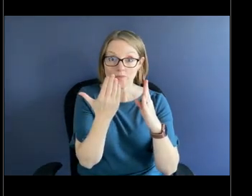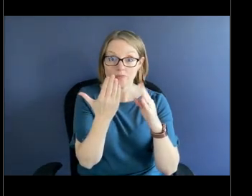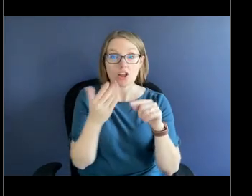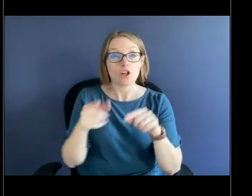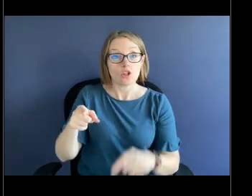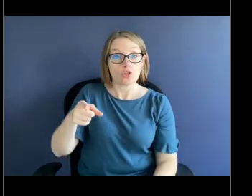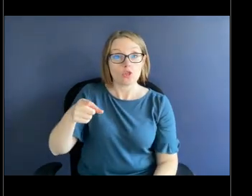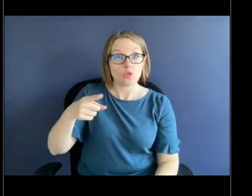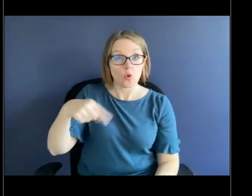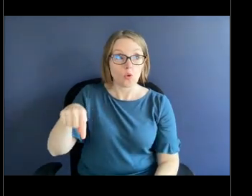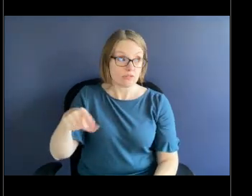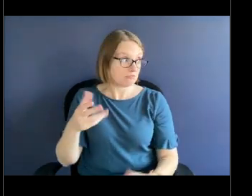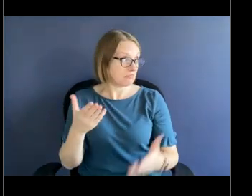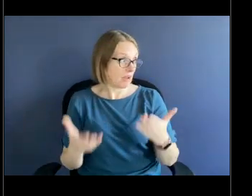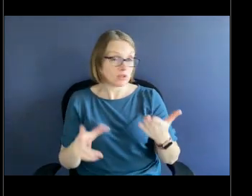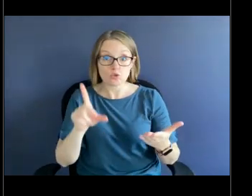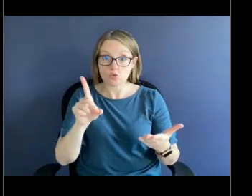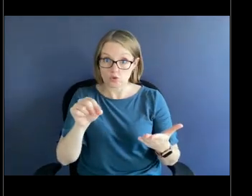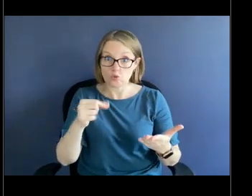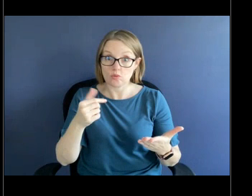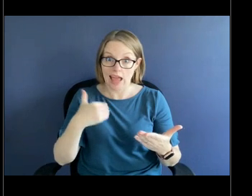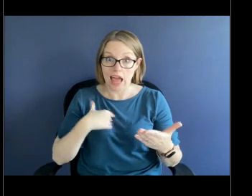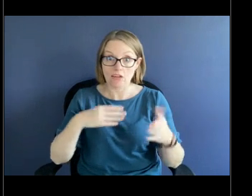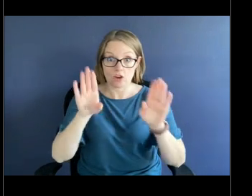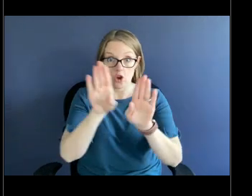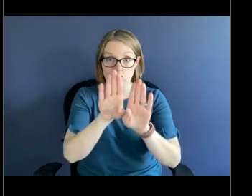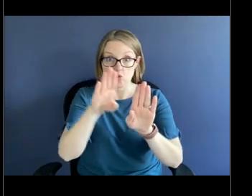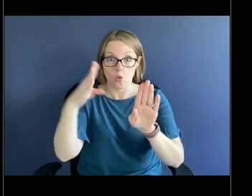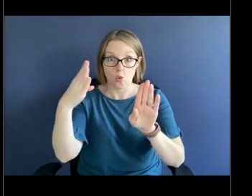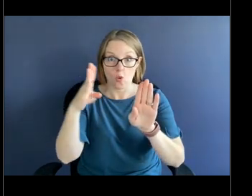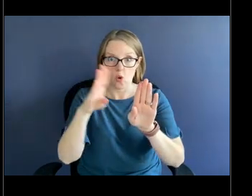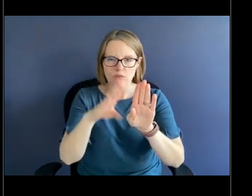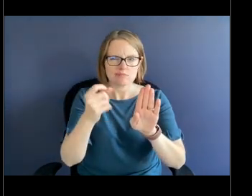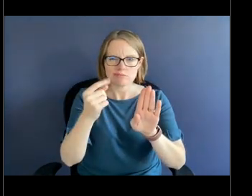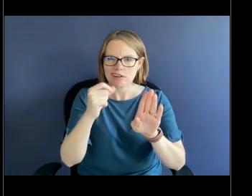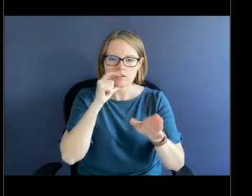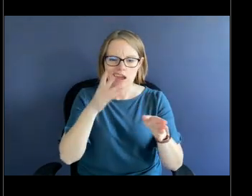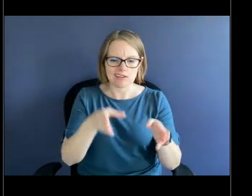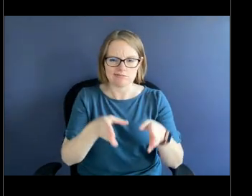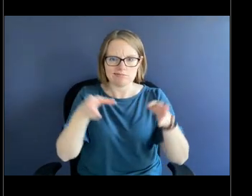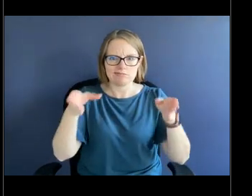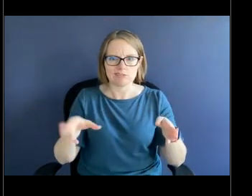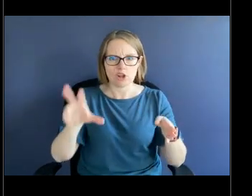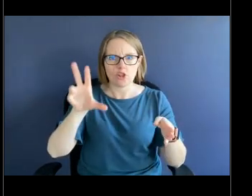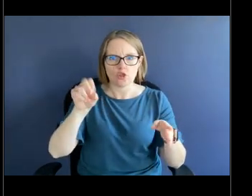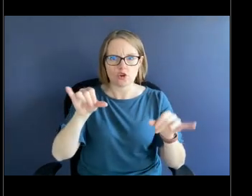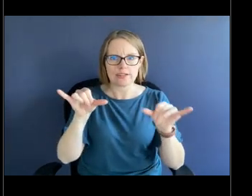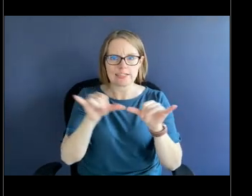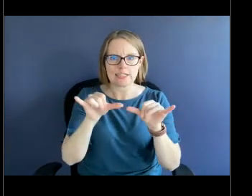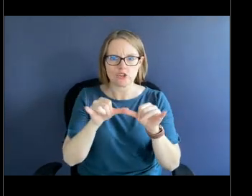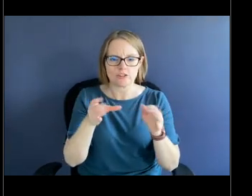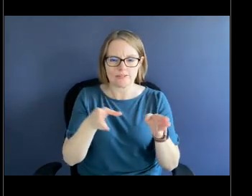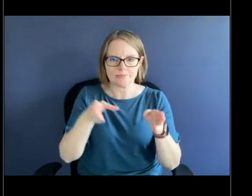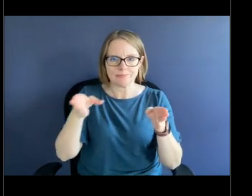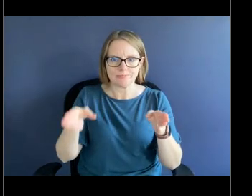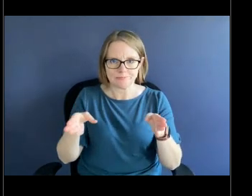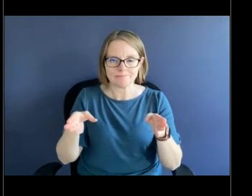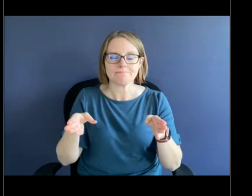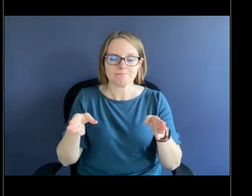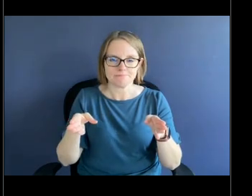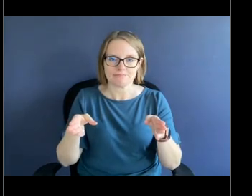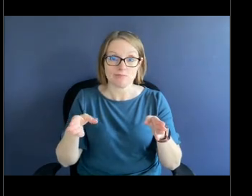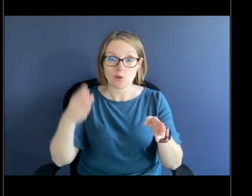have doors that do not provide a 32-inch clear width, since